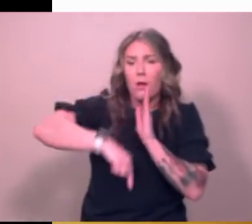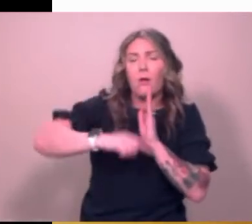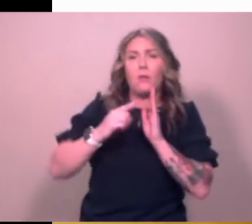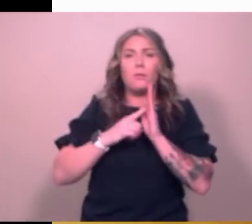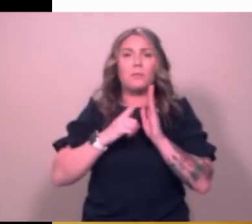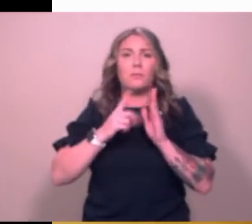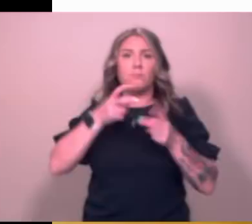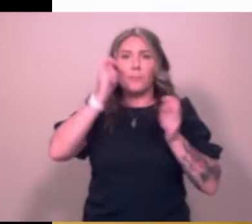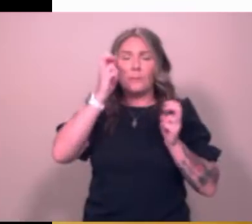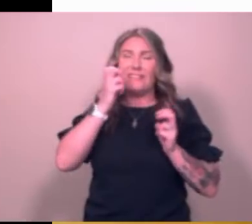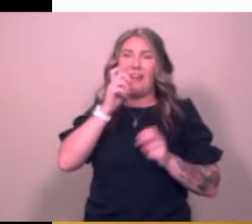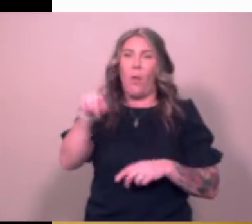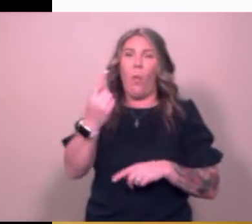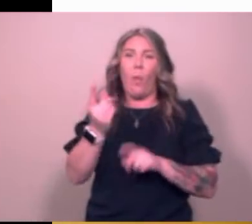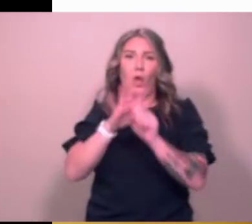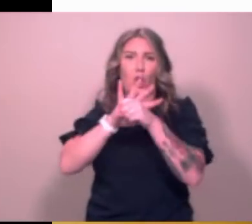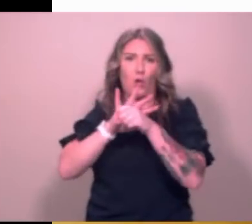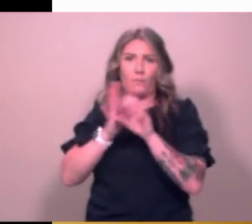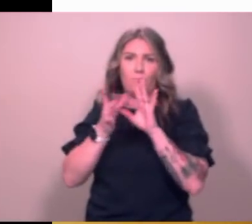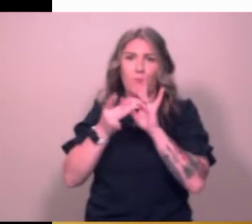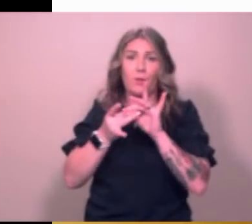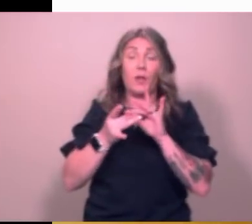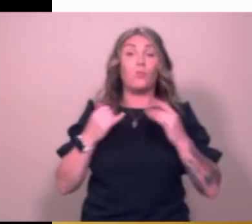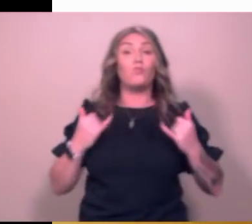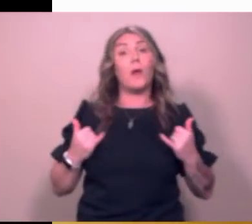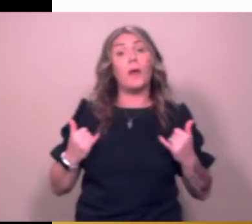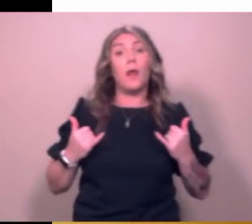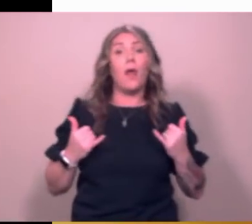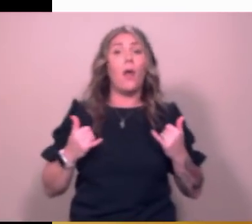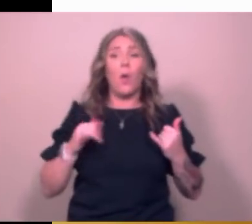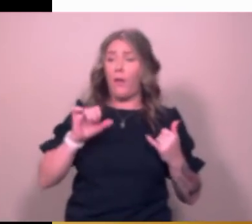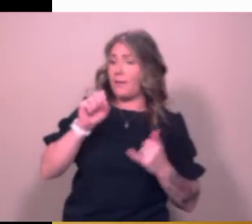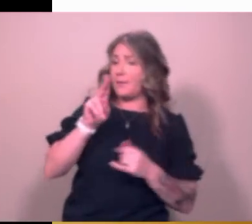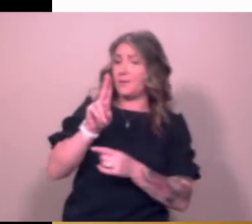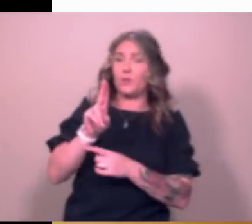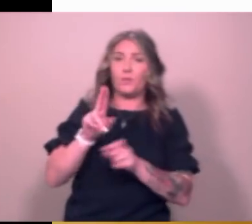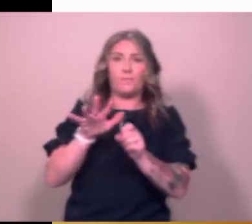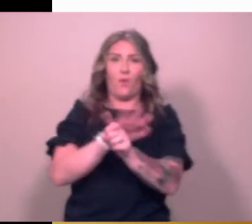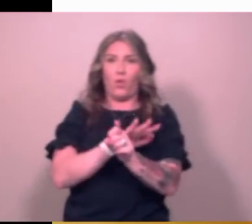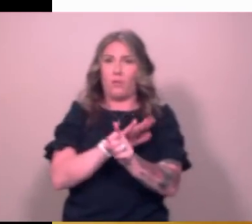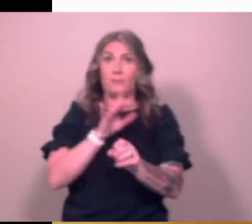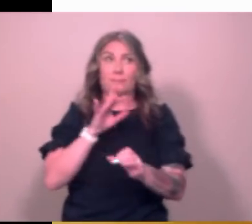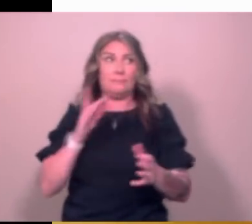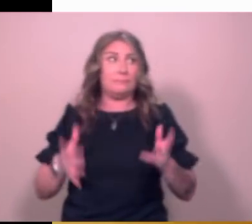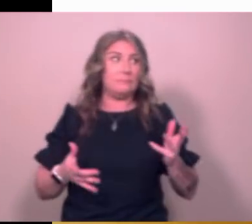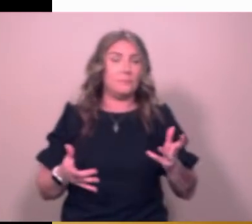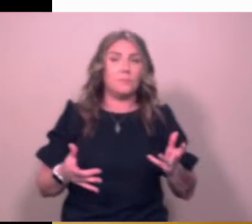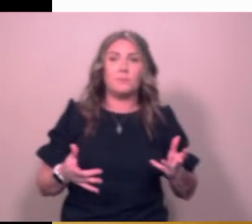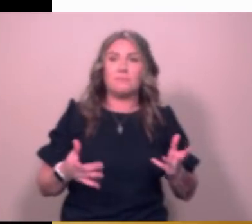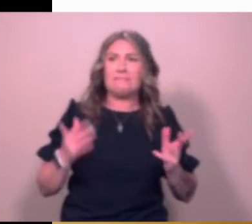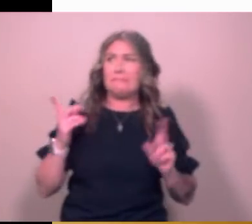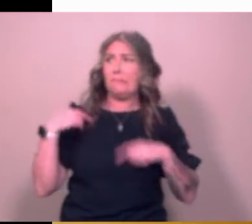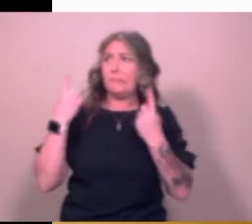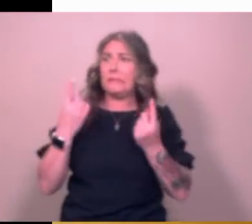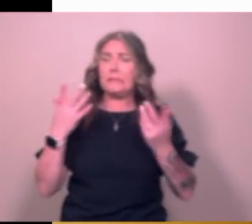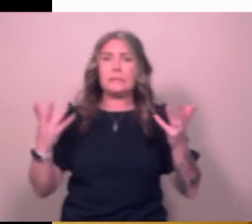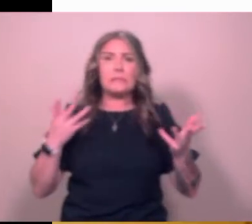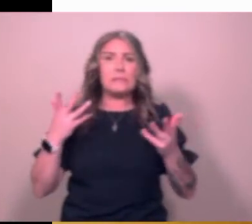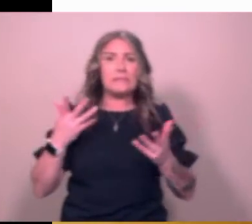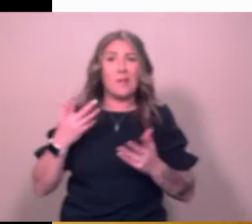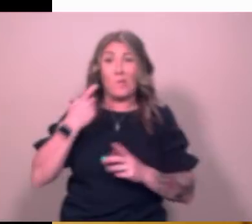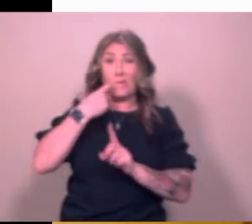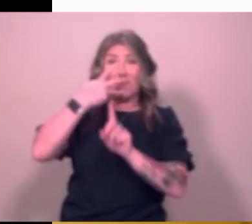COVID related. Presently, we have our ICU has been full probably since the last 4